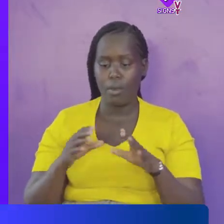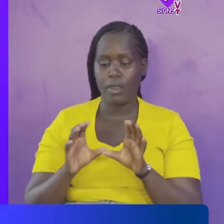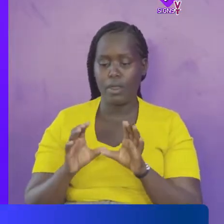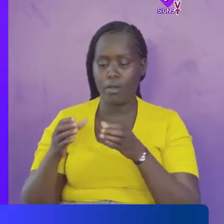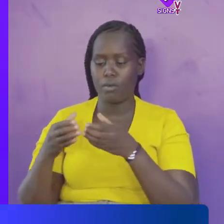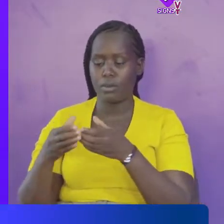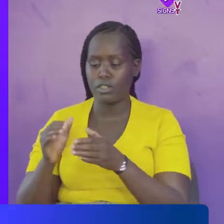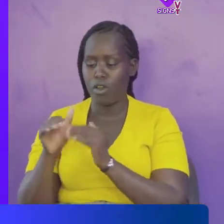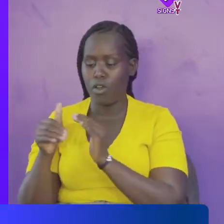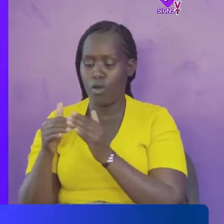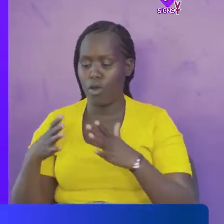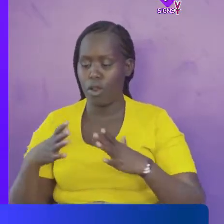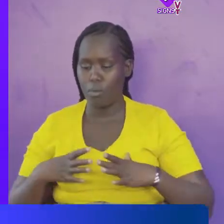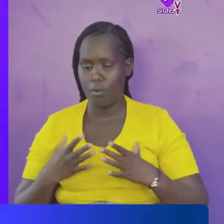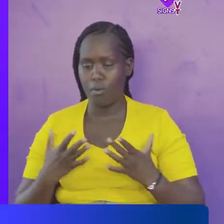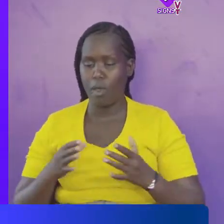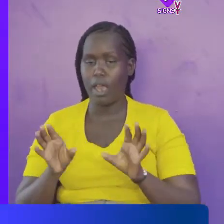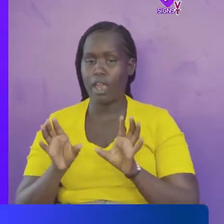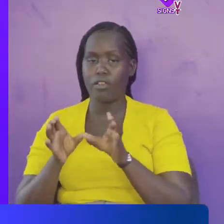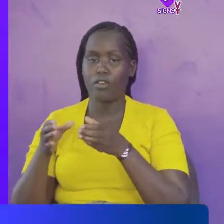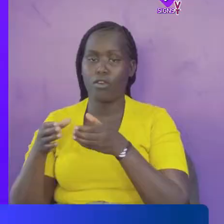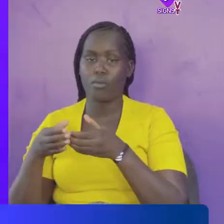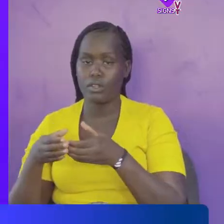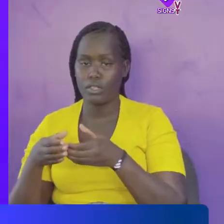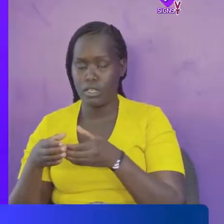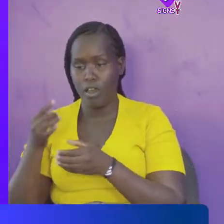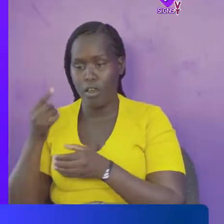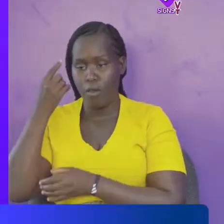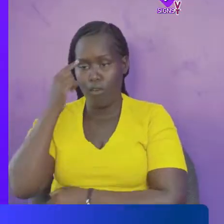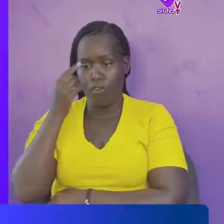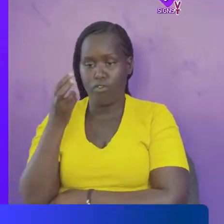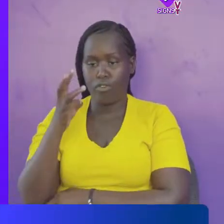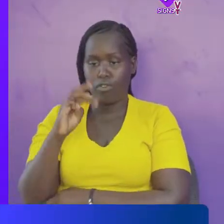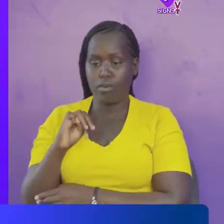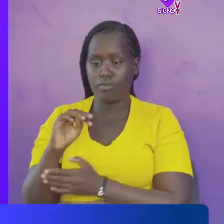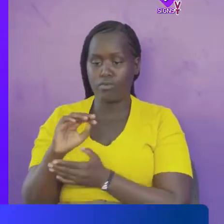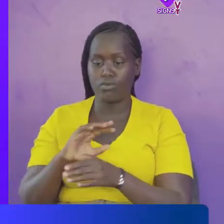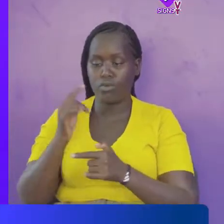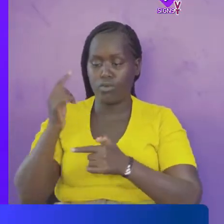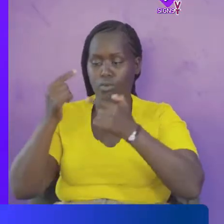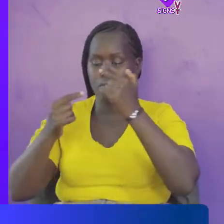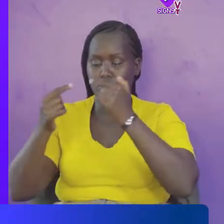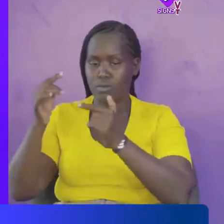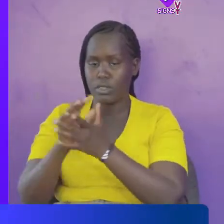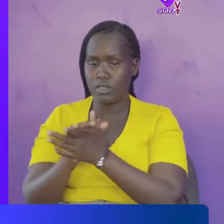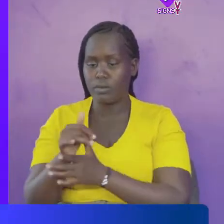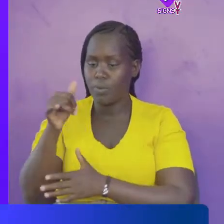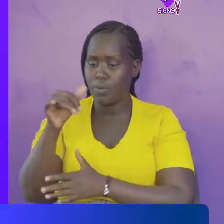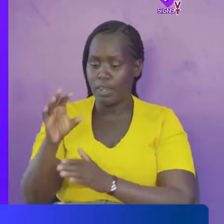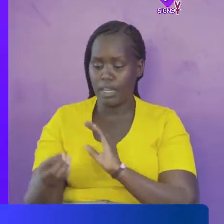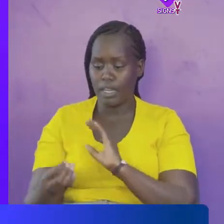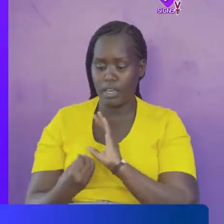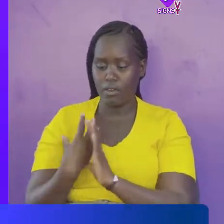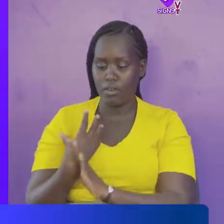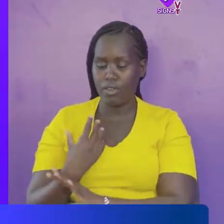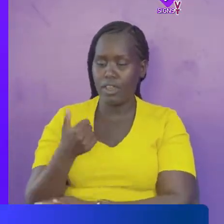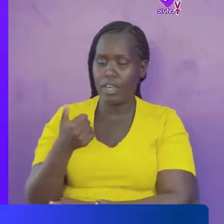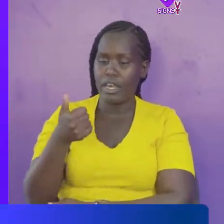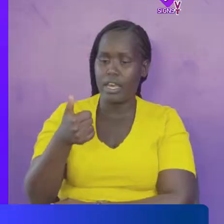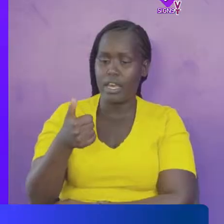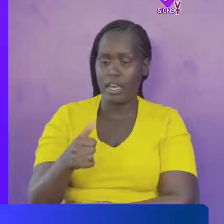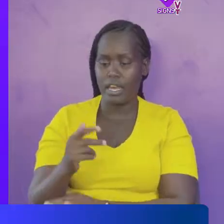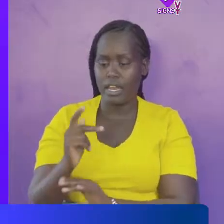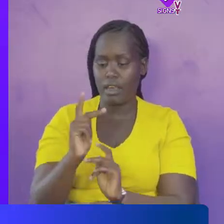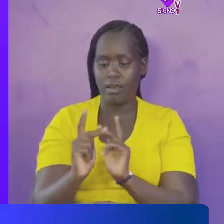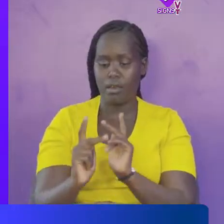Everybody in the community. Yeah. For there to be any prosperity, any growth, right, any